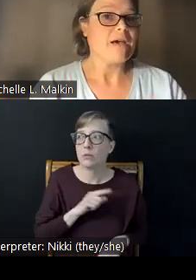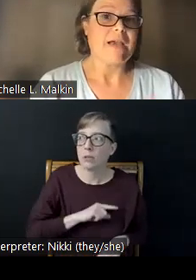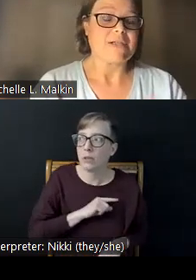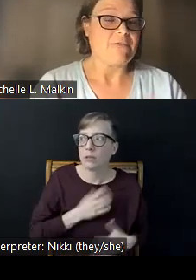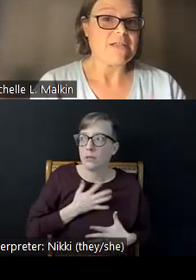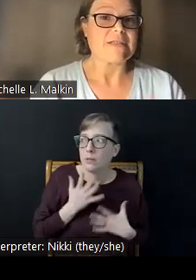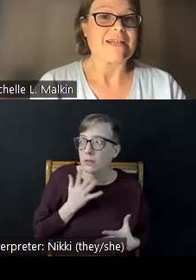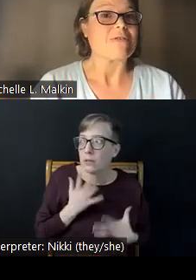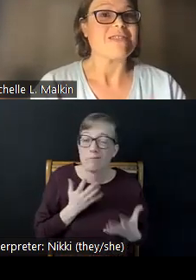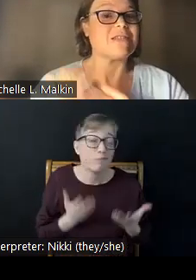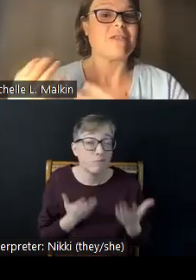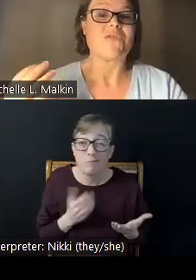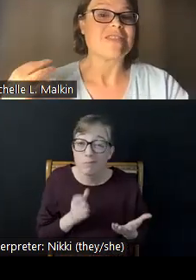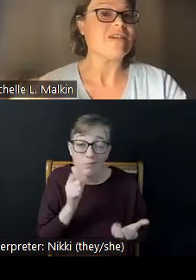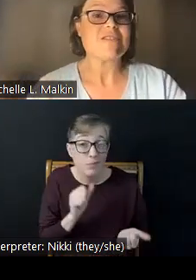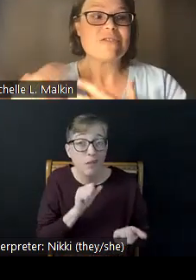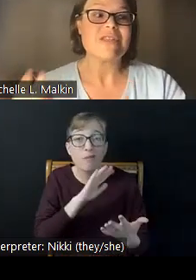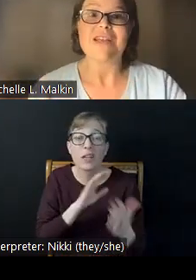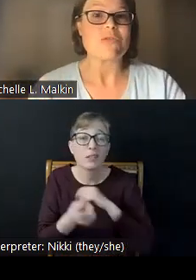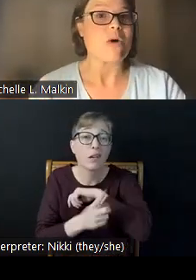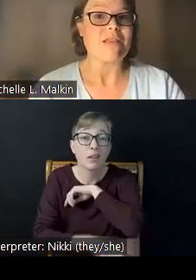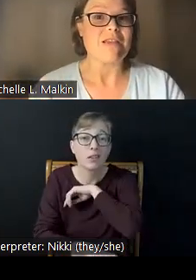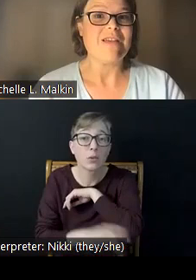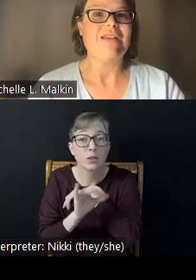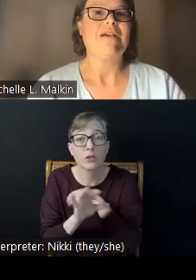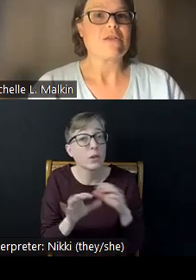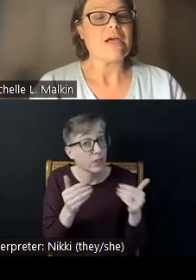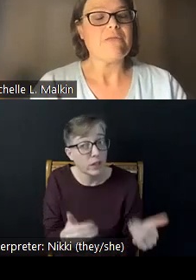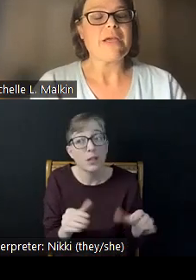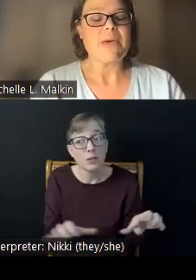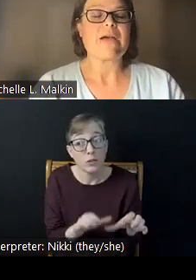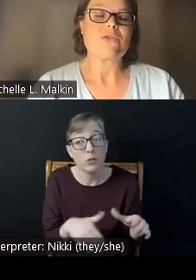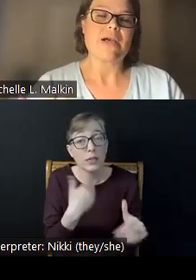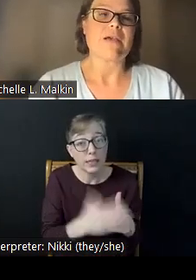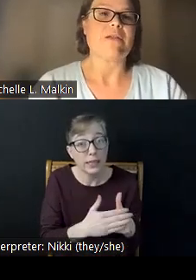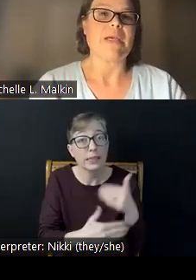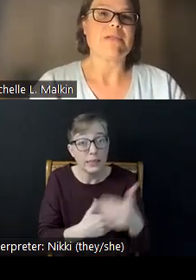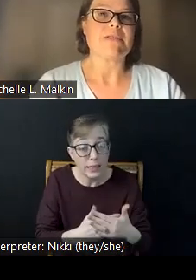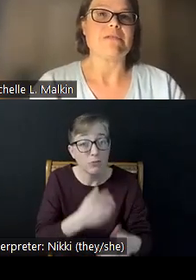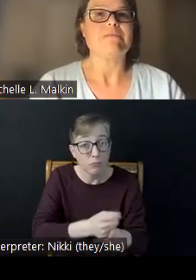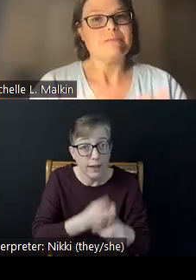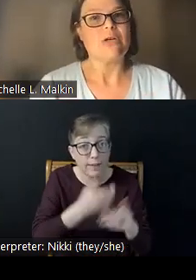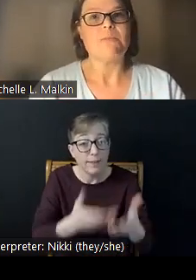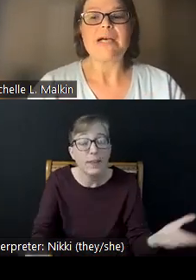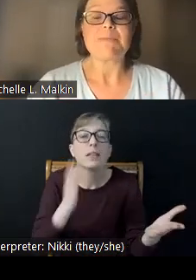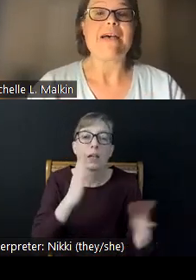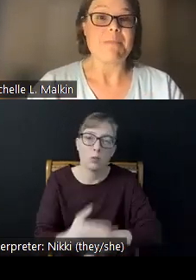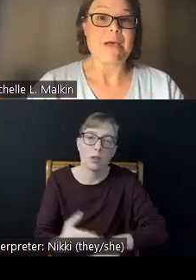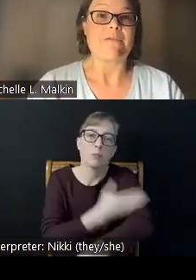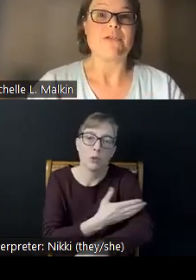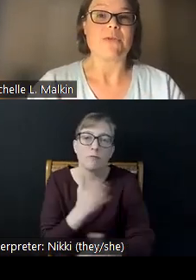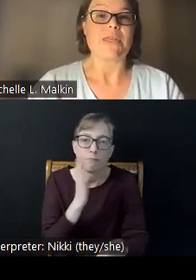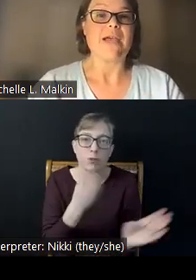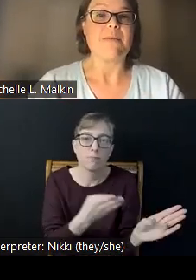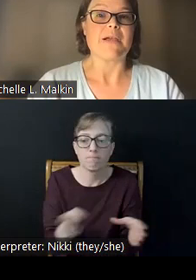may not actually face those consequences. So as long as they're doing the next right thing, their life will get back on track and they'll be able to, possibly have a